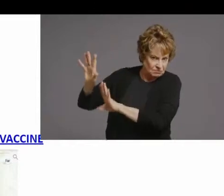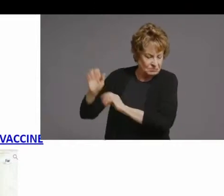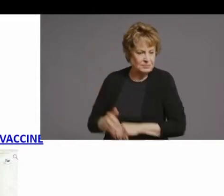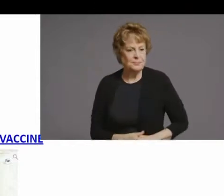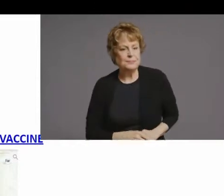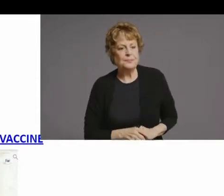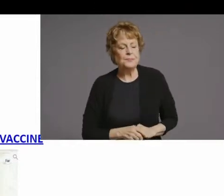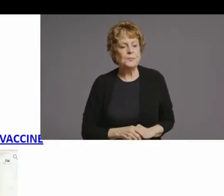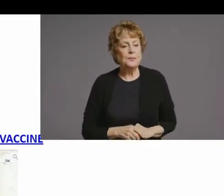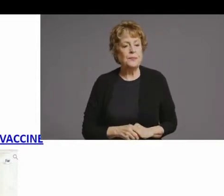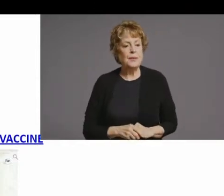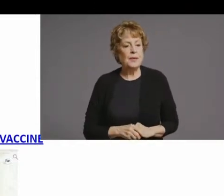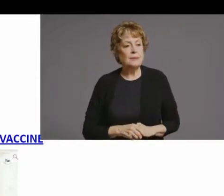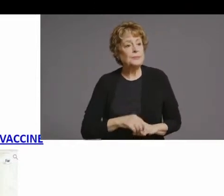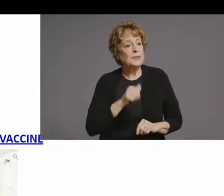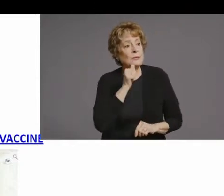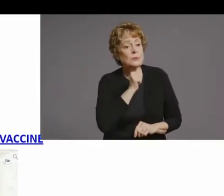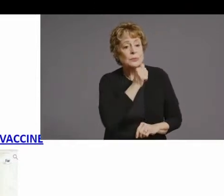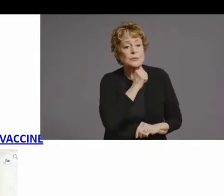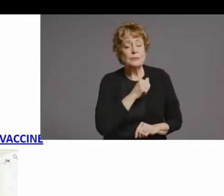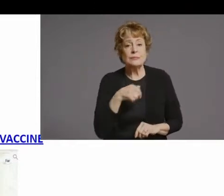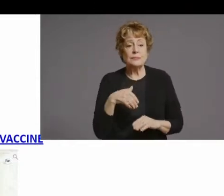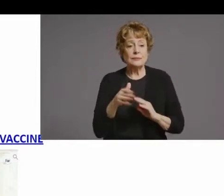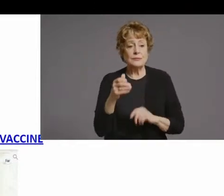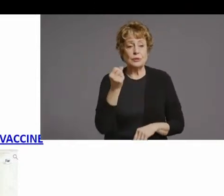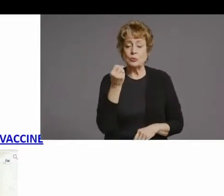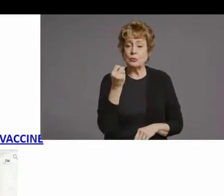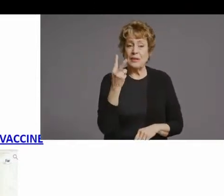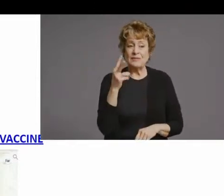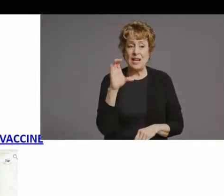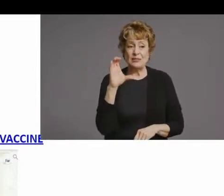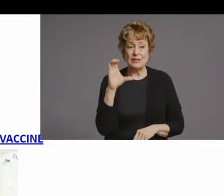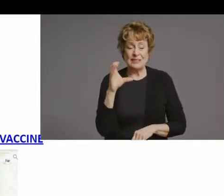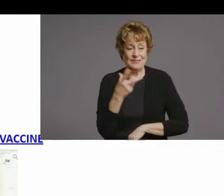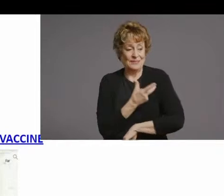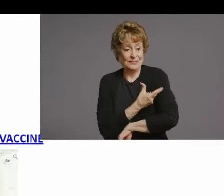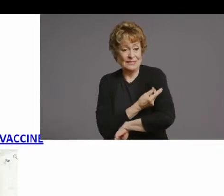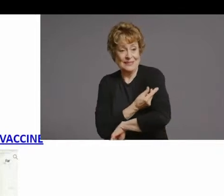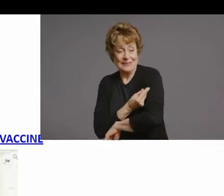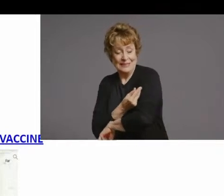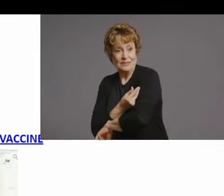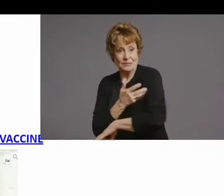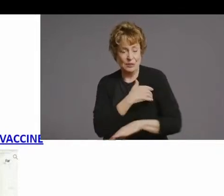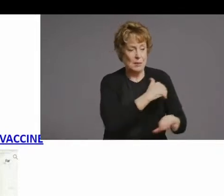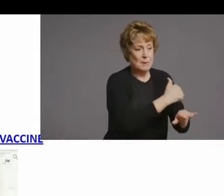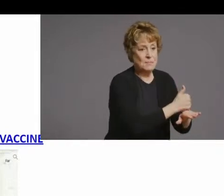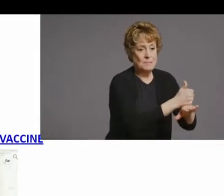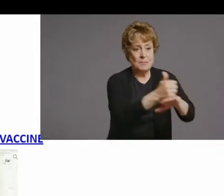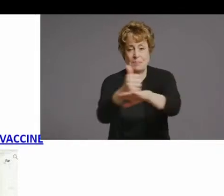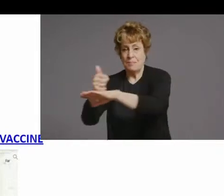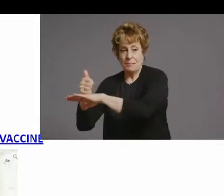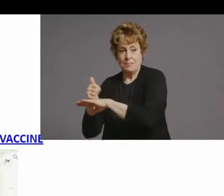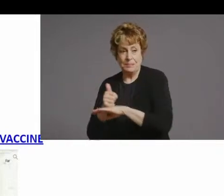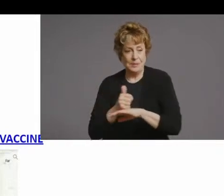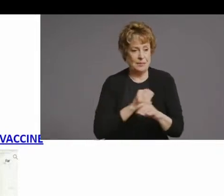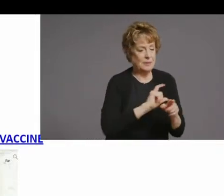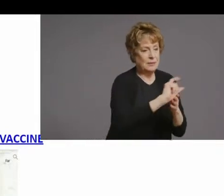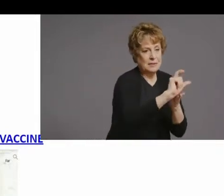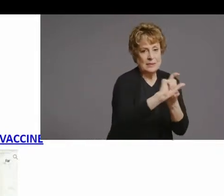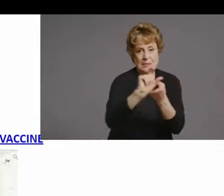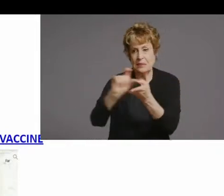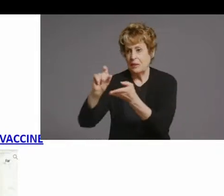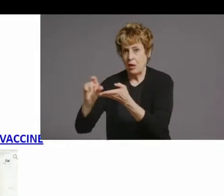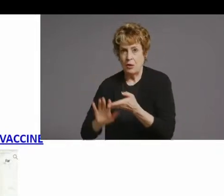In Arizona, over 1,200 vaccine sites have received vaccine and the